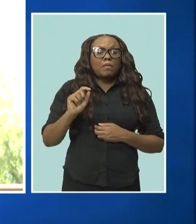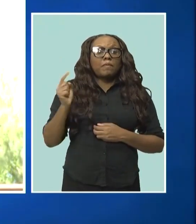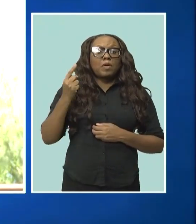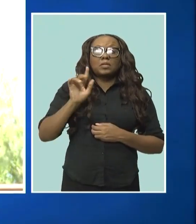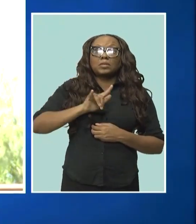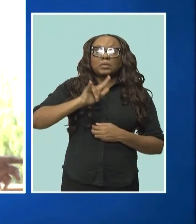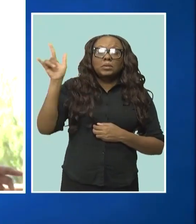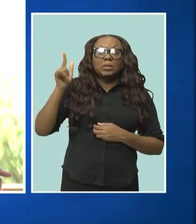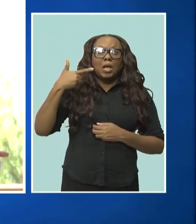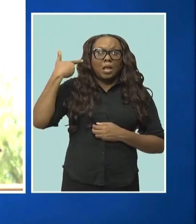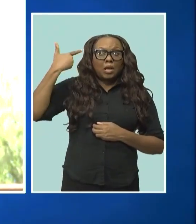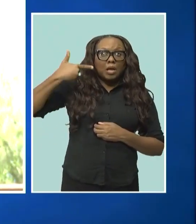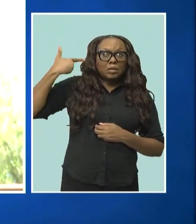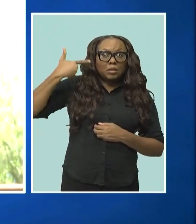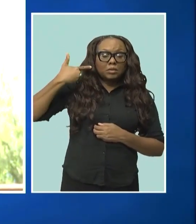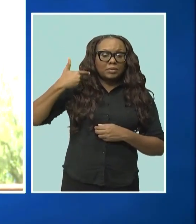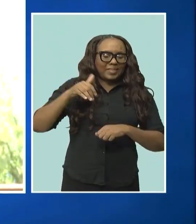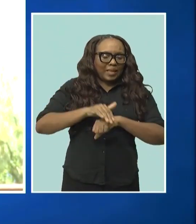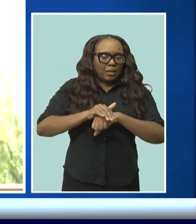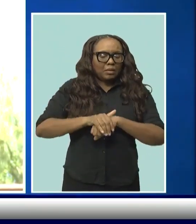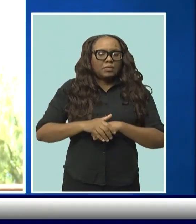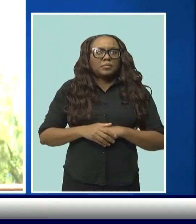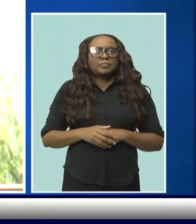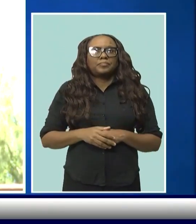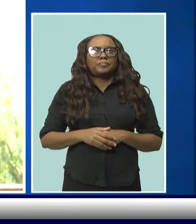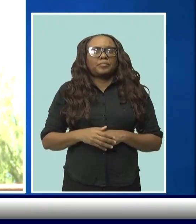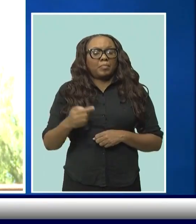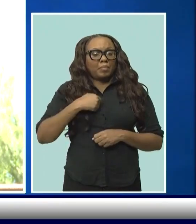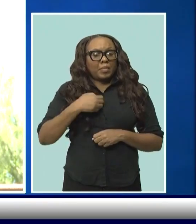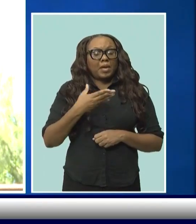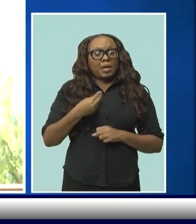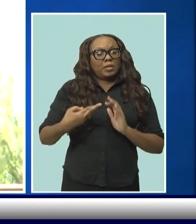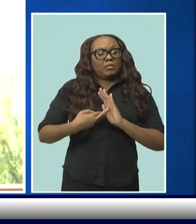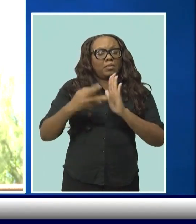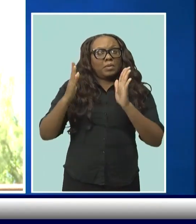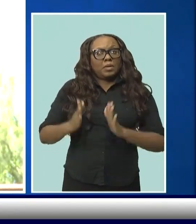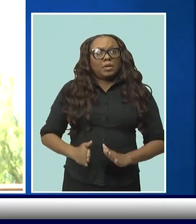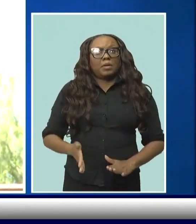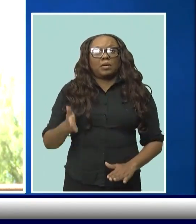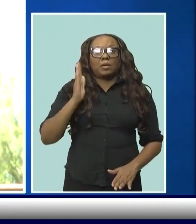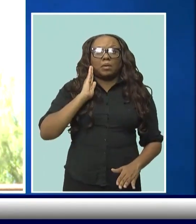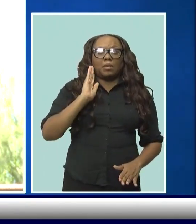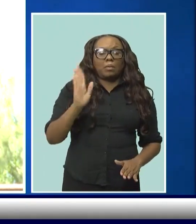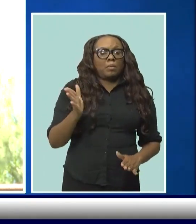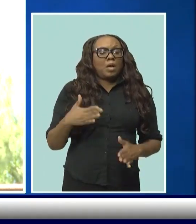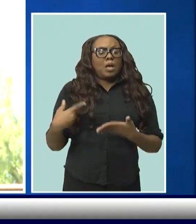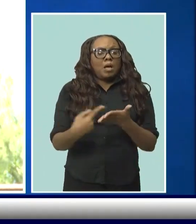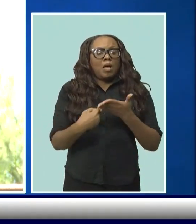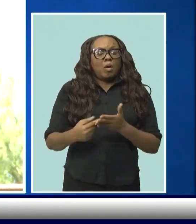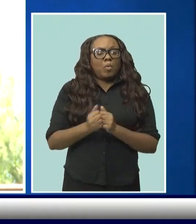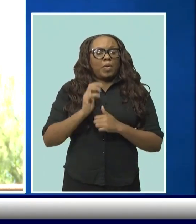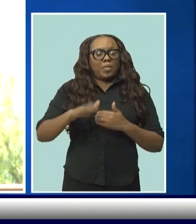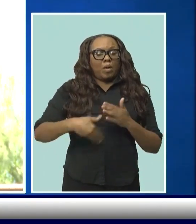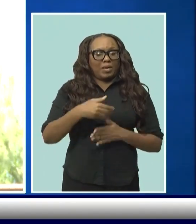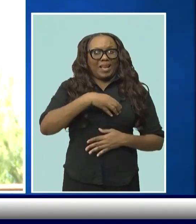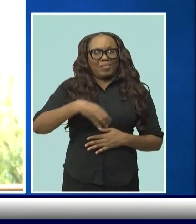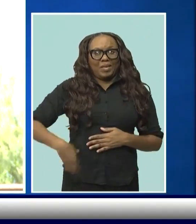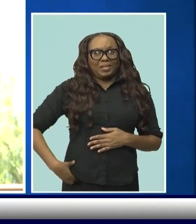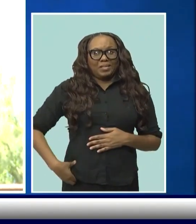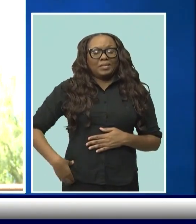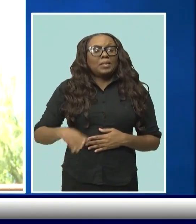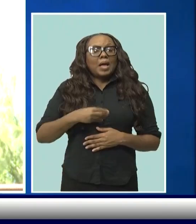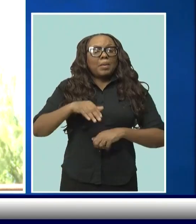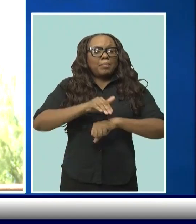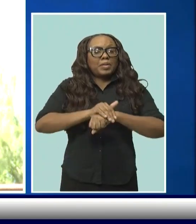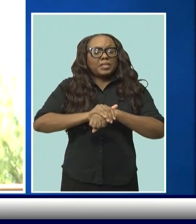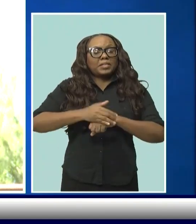what I'm doing here with Mr. Timmermans, we will have the opportunity to do with all of the British High Commissioners and ambassadors globally